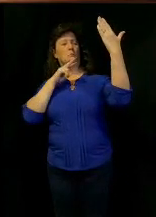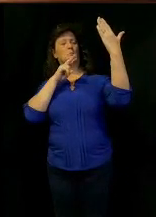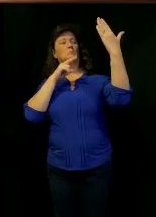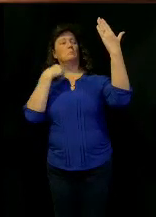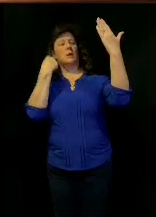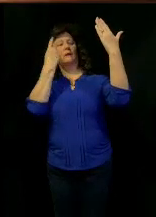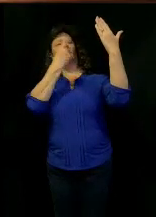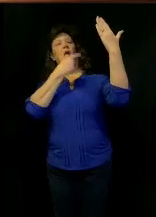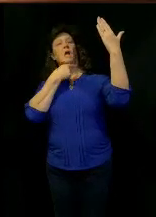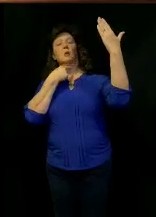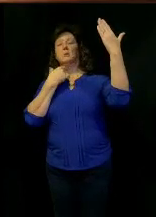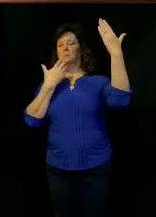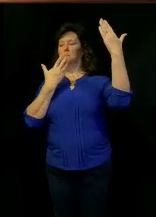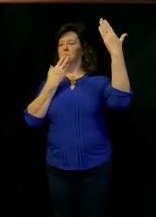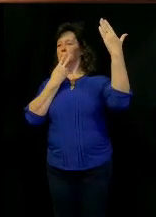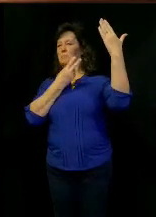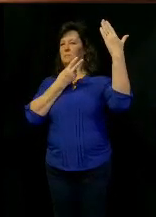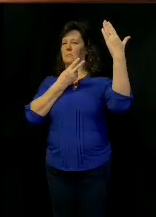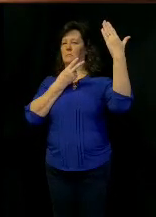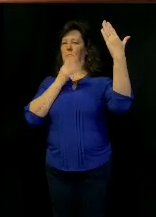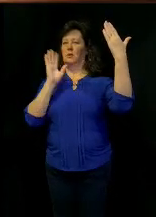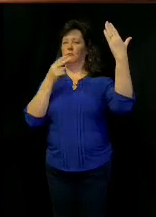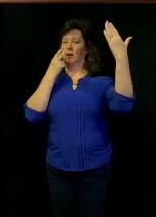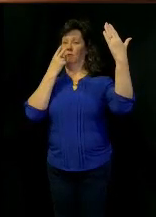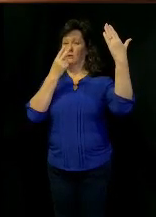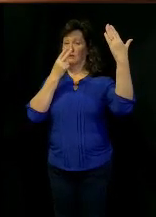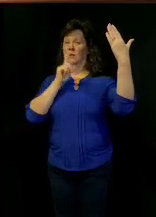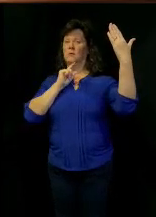Stop here a second. You've never seen the real you.